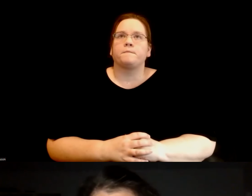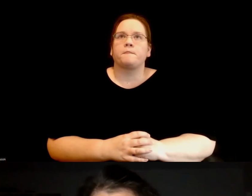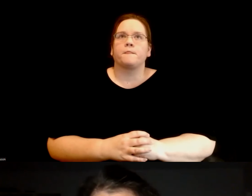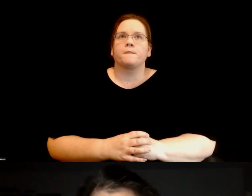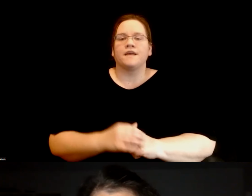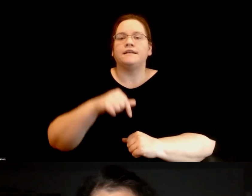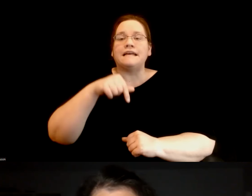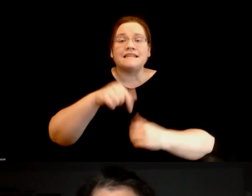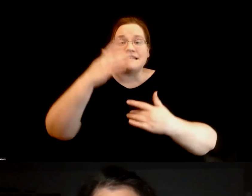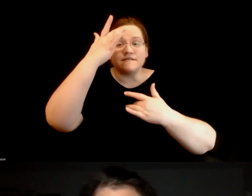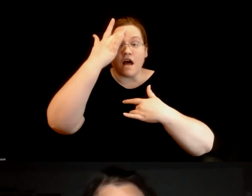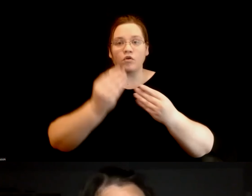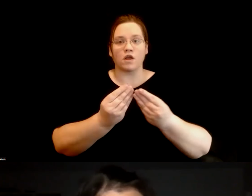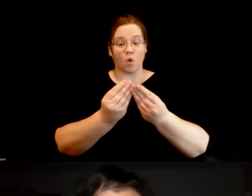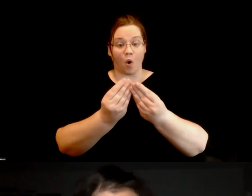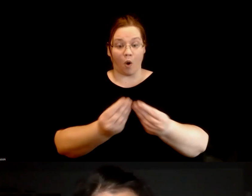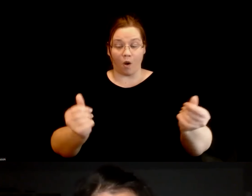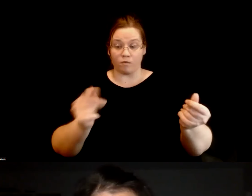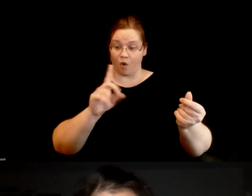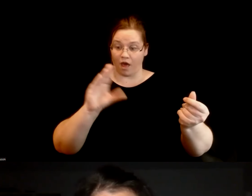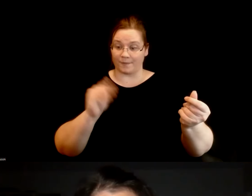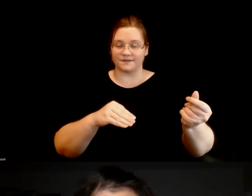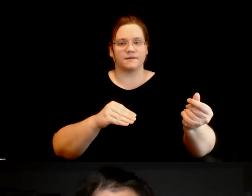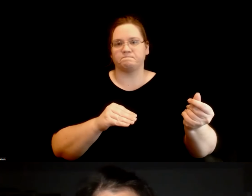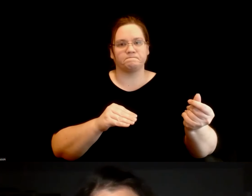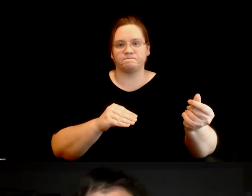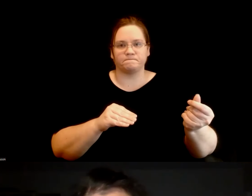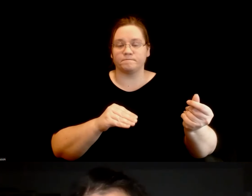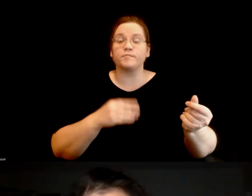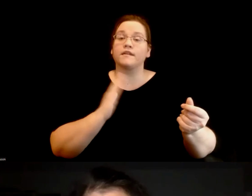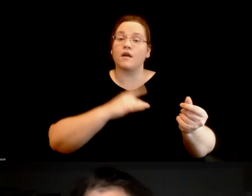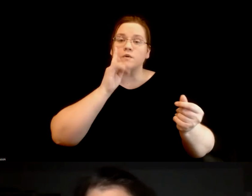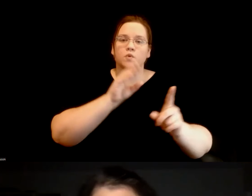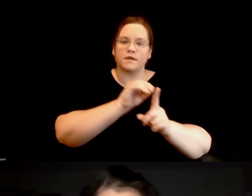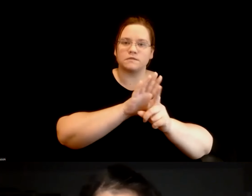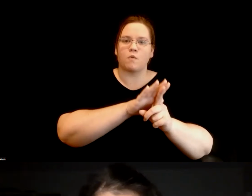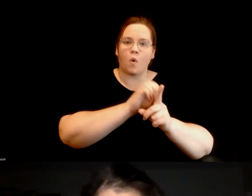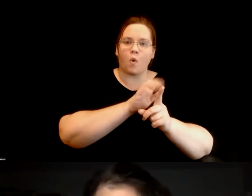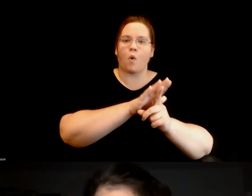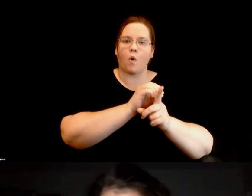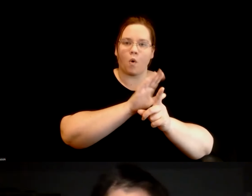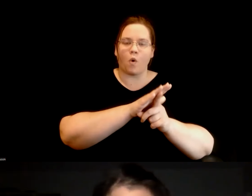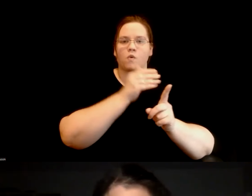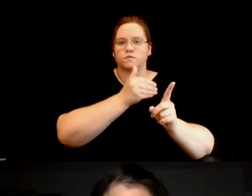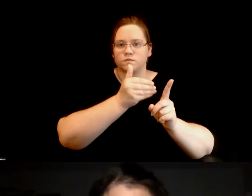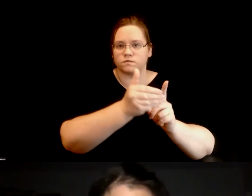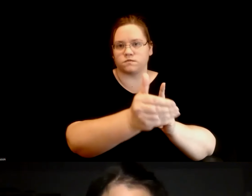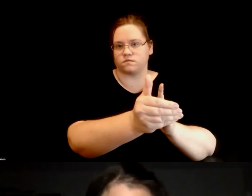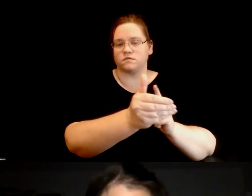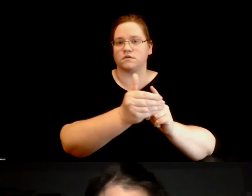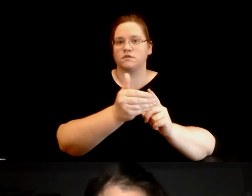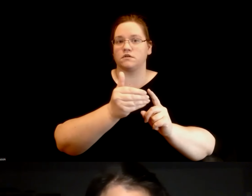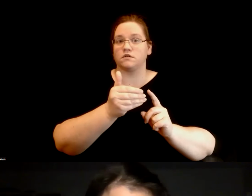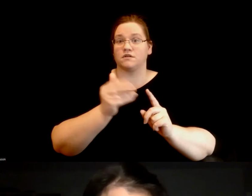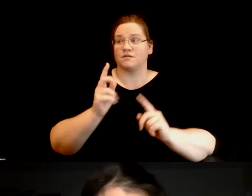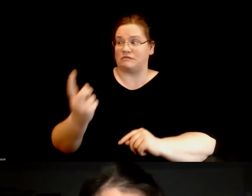go away, and our kids are going to be exposed to it over and over again. And I had the same experience as the person who asked the